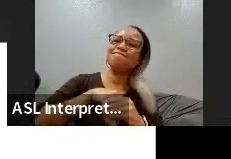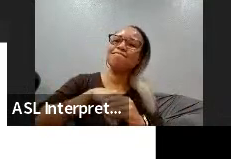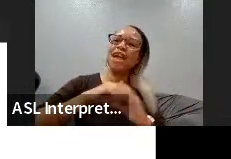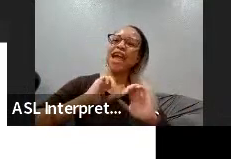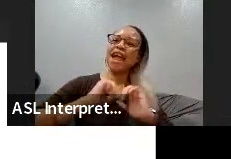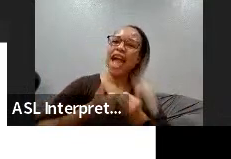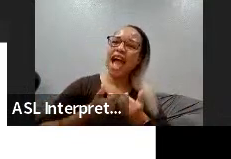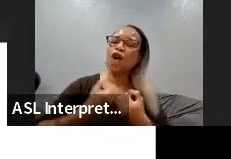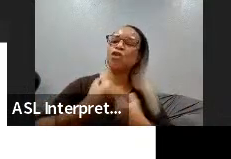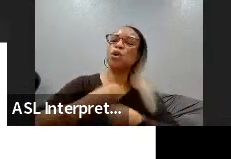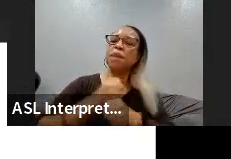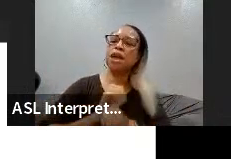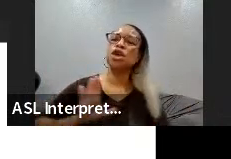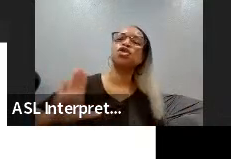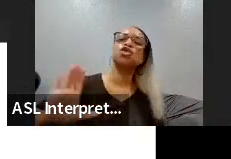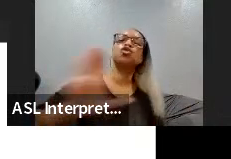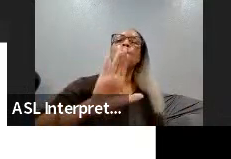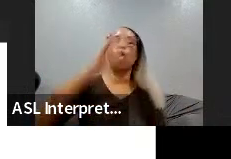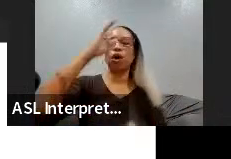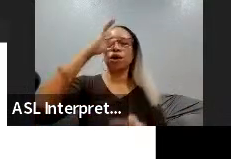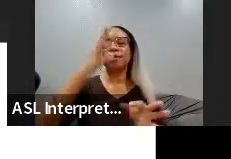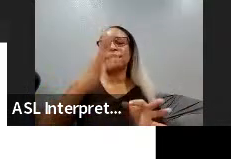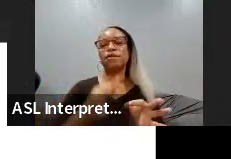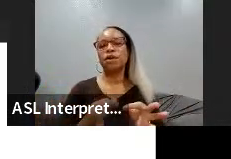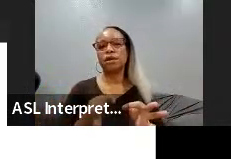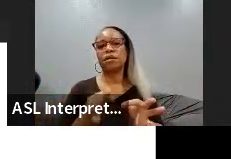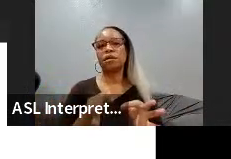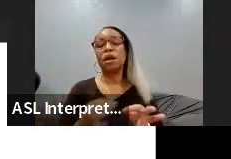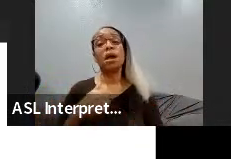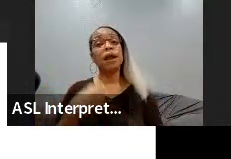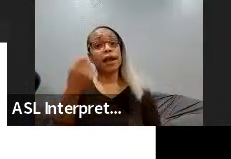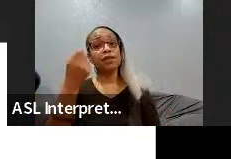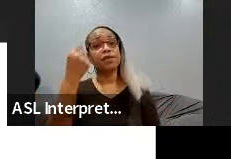your decisions. I also understand that you have